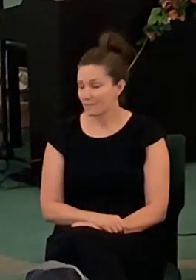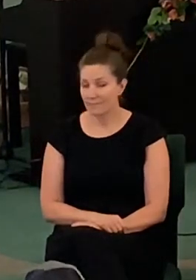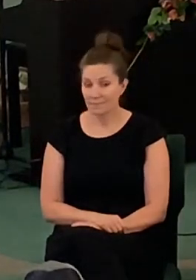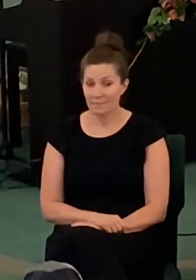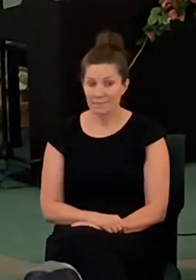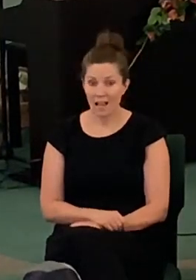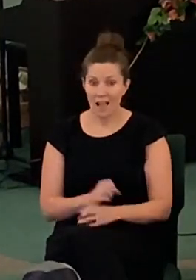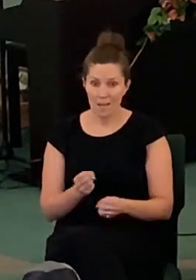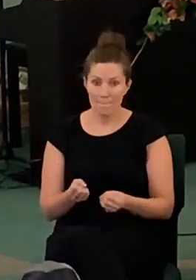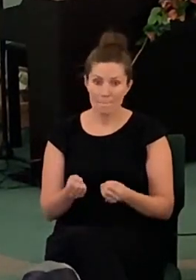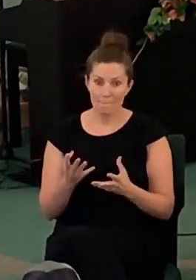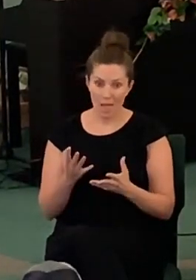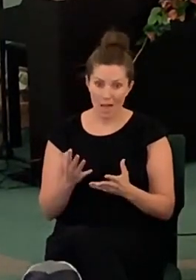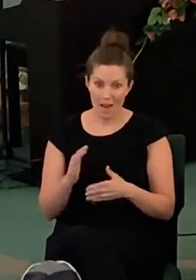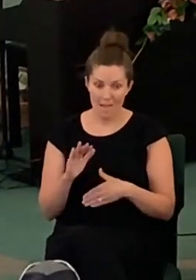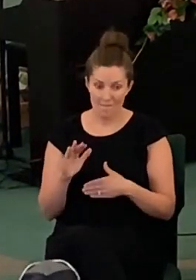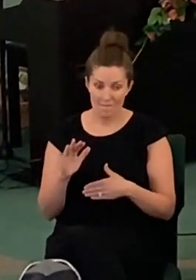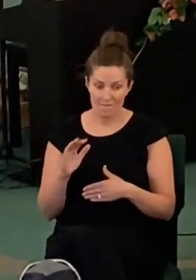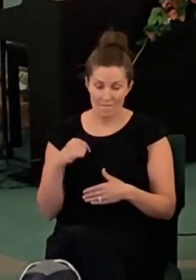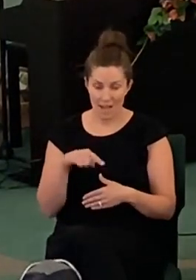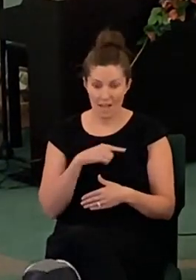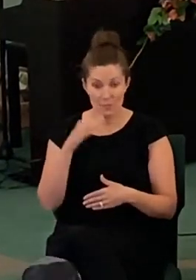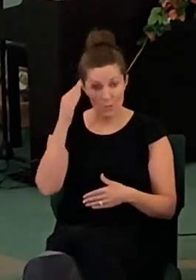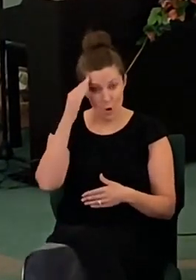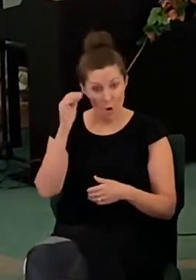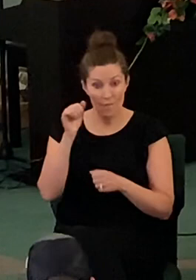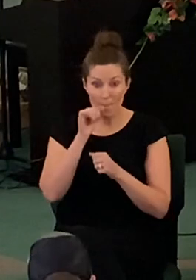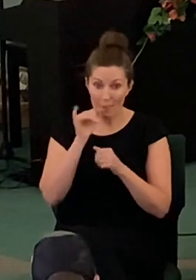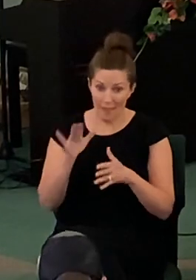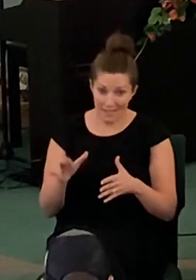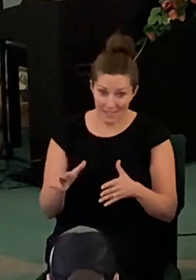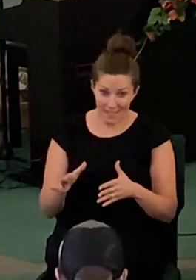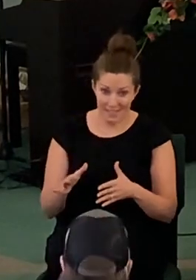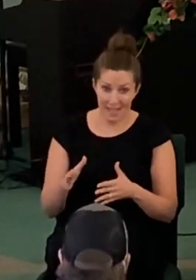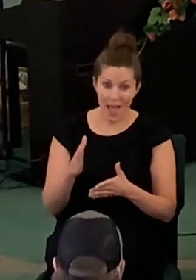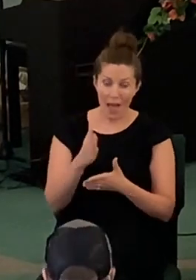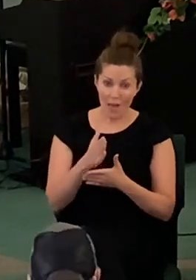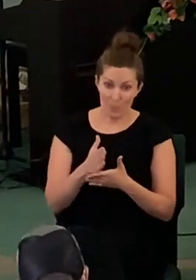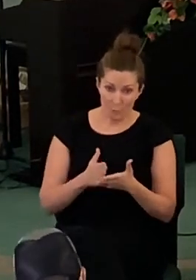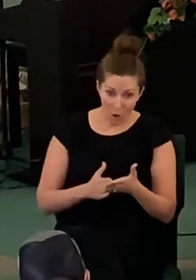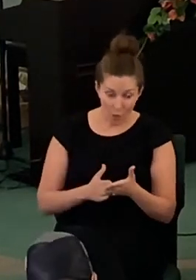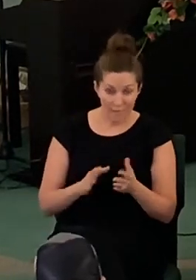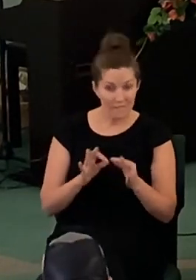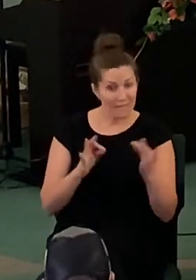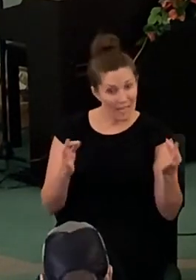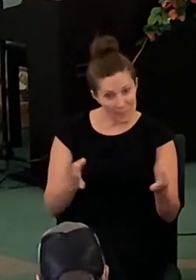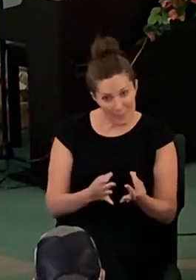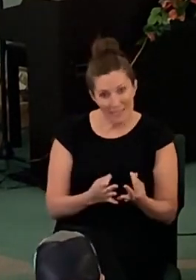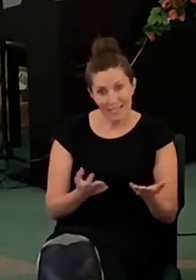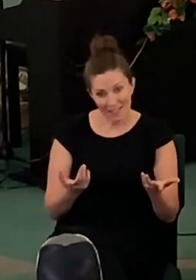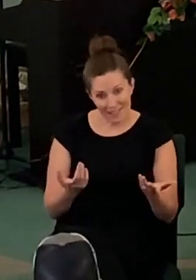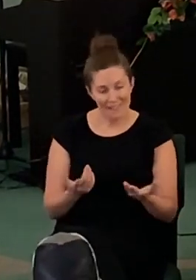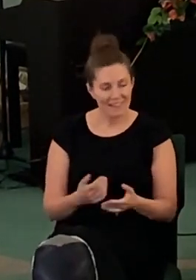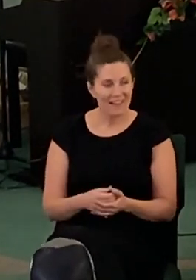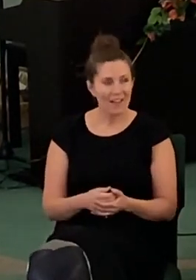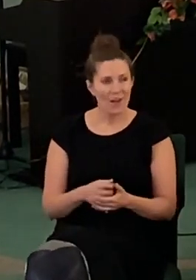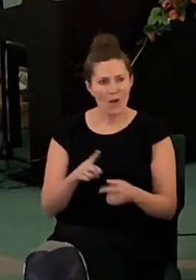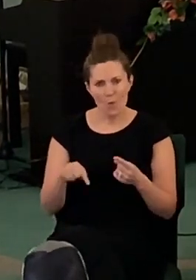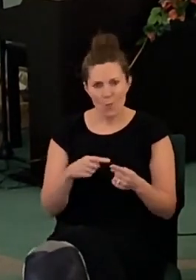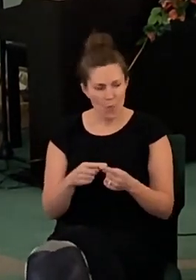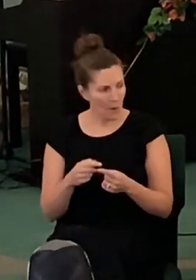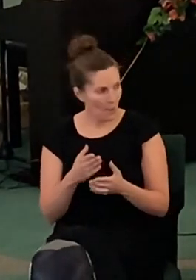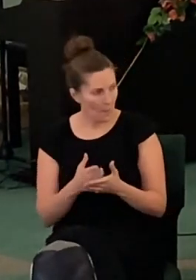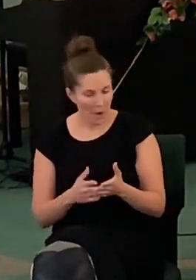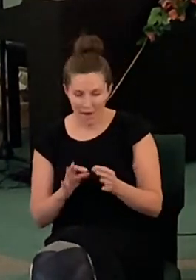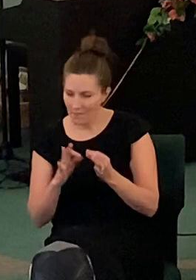Most of us hopefully know about the blessings that come from being part of a family. When we're part of a